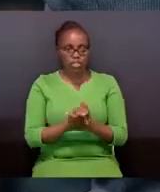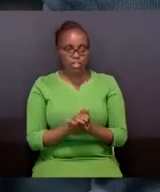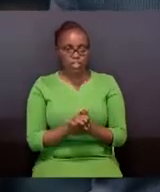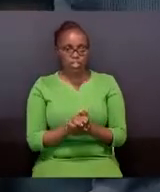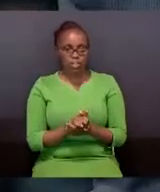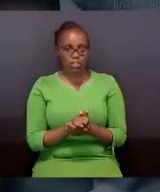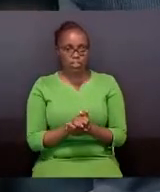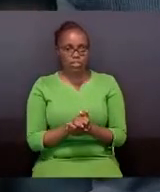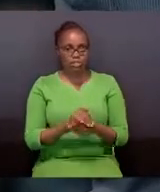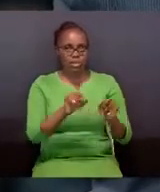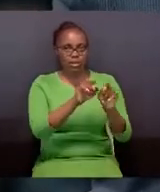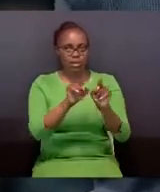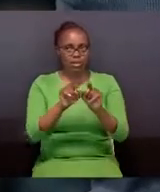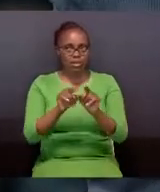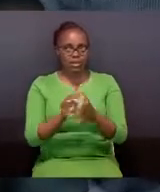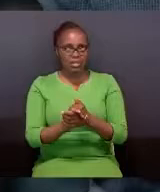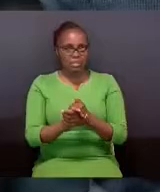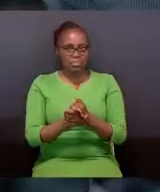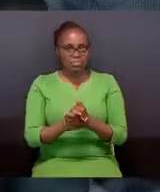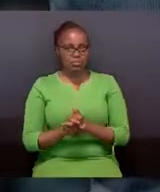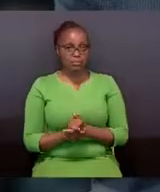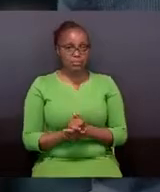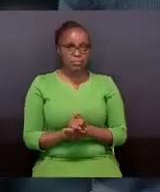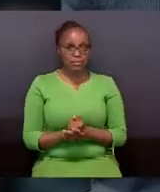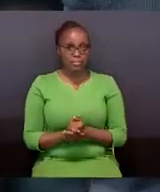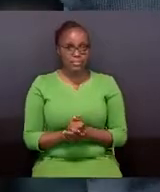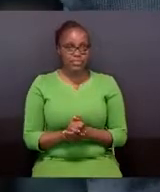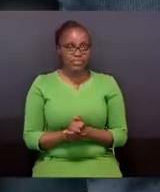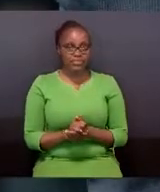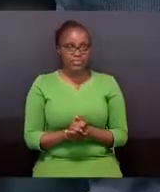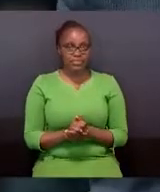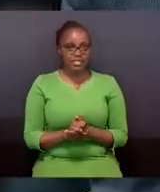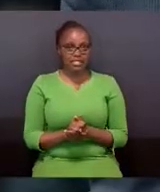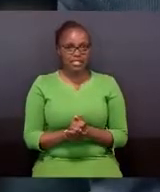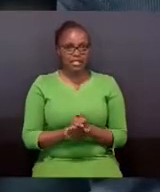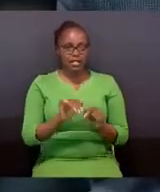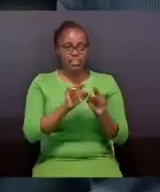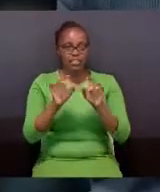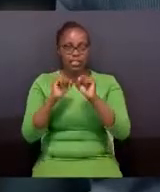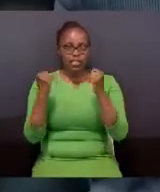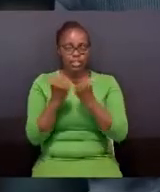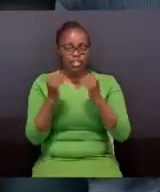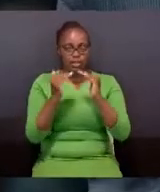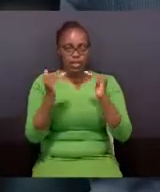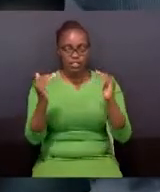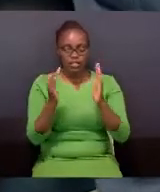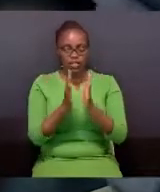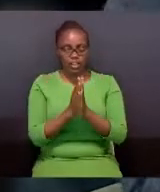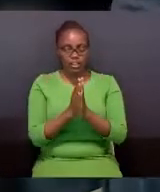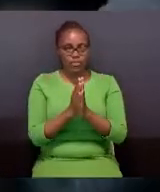is both, I think, put it at a personal level, but also at a societal level.